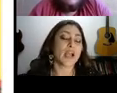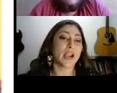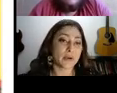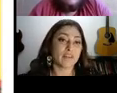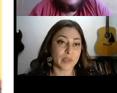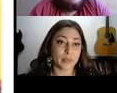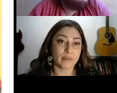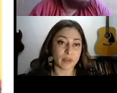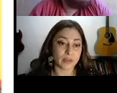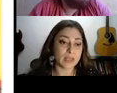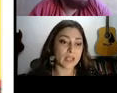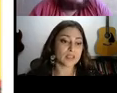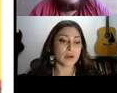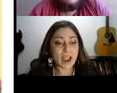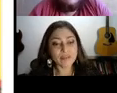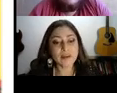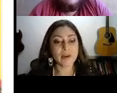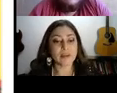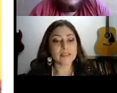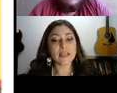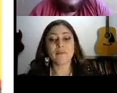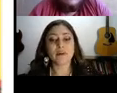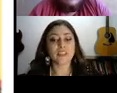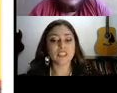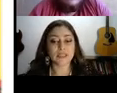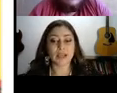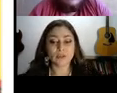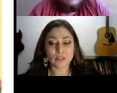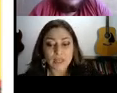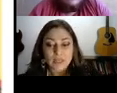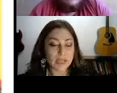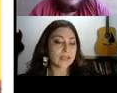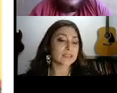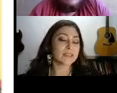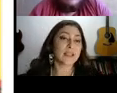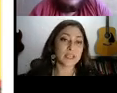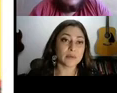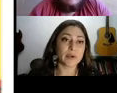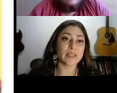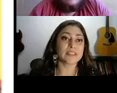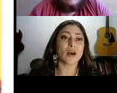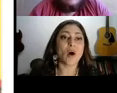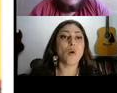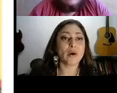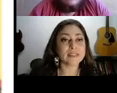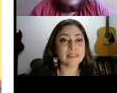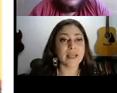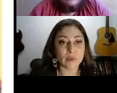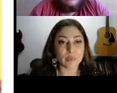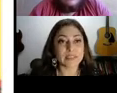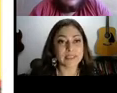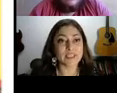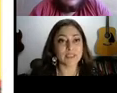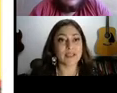College Hire of People of Color. So African Americans, Native Americans, Chicanos, Chicanas, Asian Americans all want to see